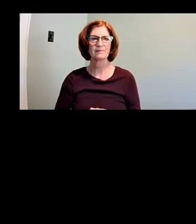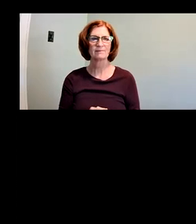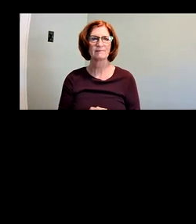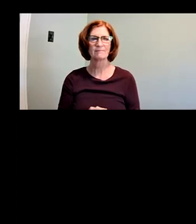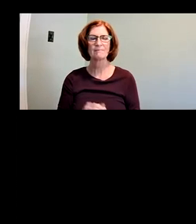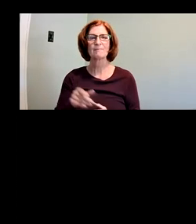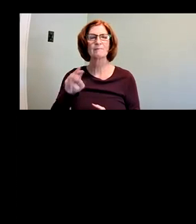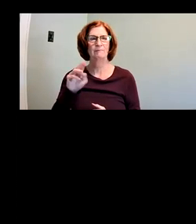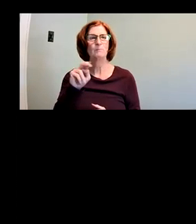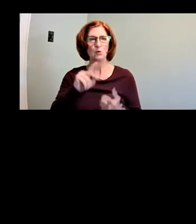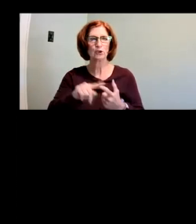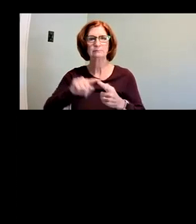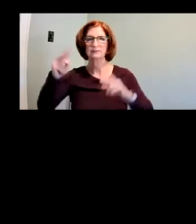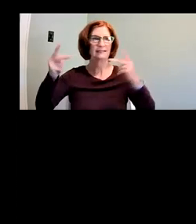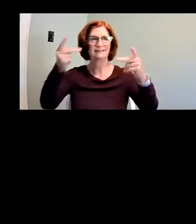Motion and multiple seconds.